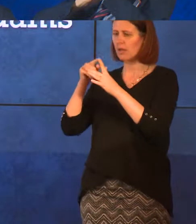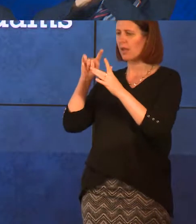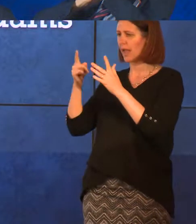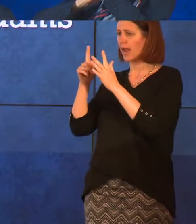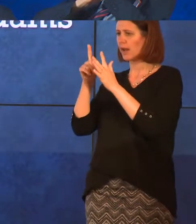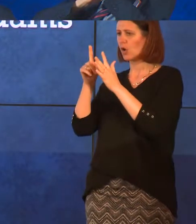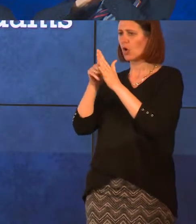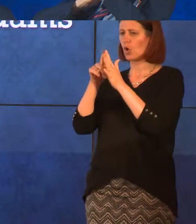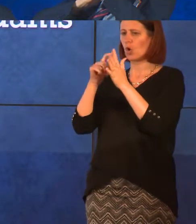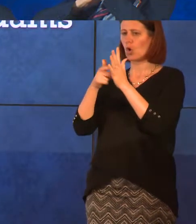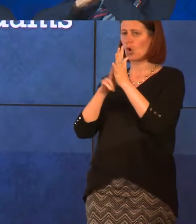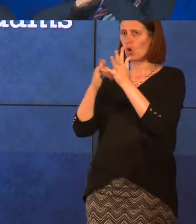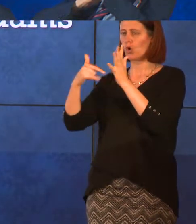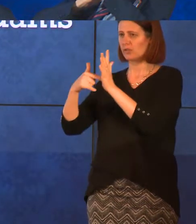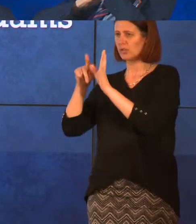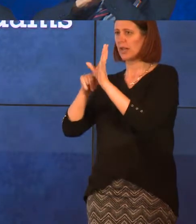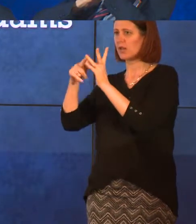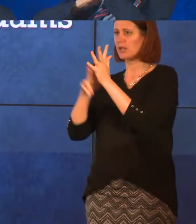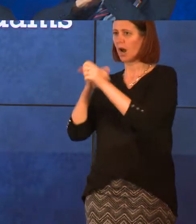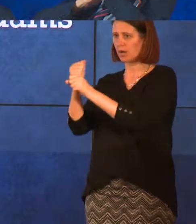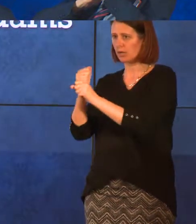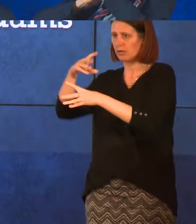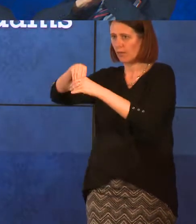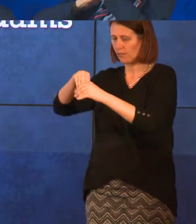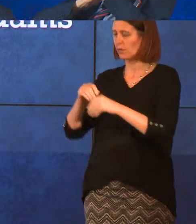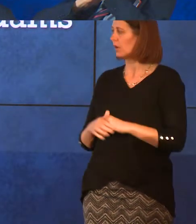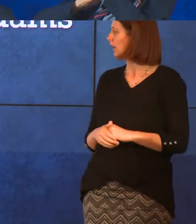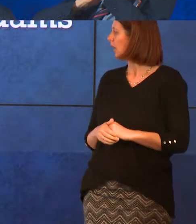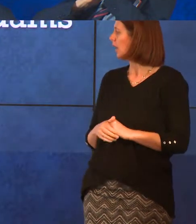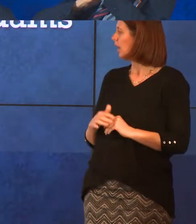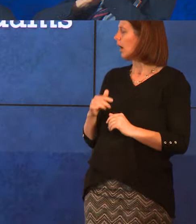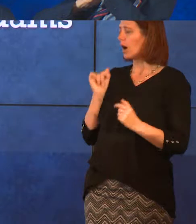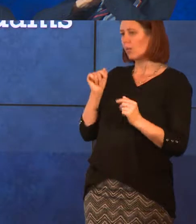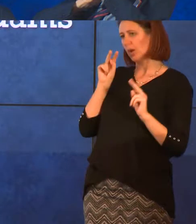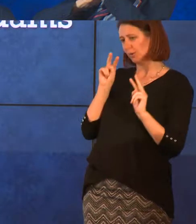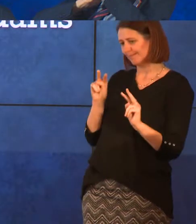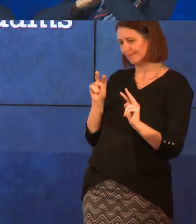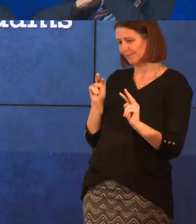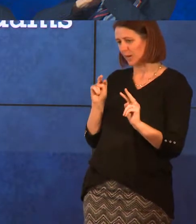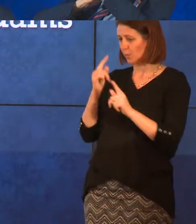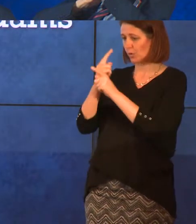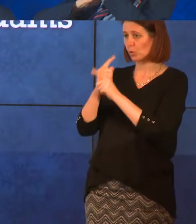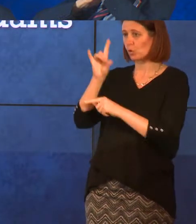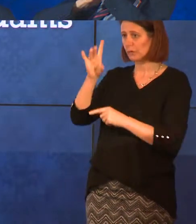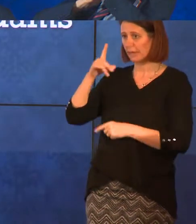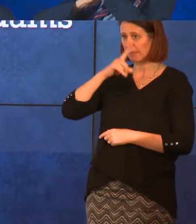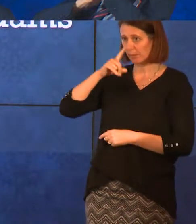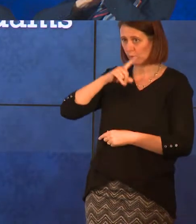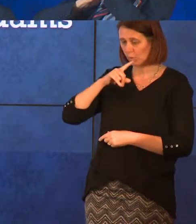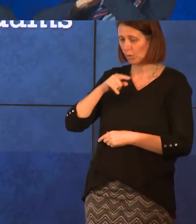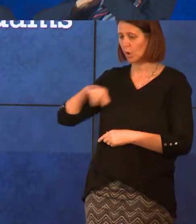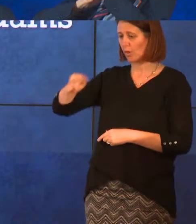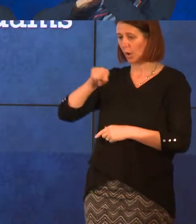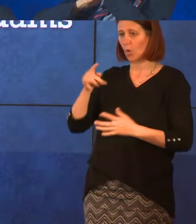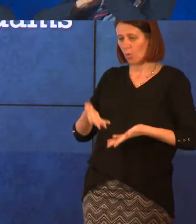are running at the moment. And similar to the approach OPA took, we looked at, we spoke with 10 people who were willing